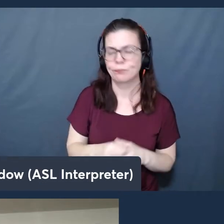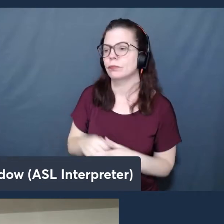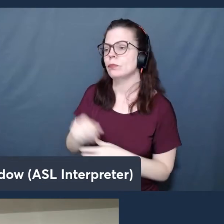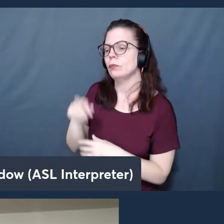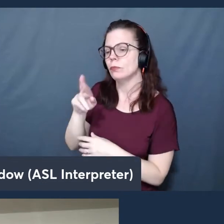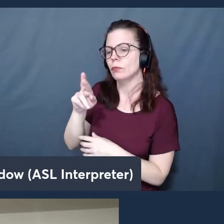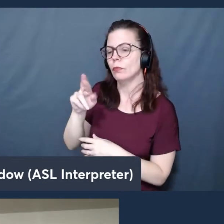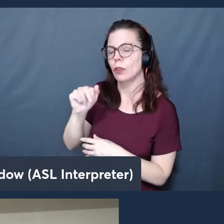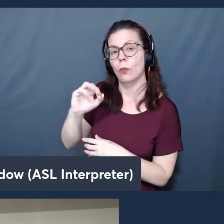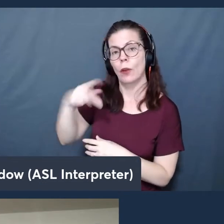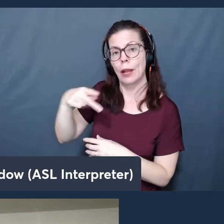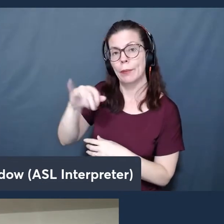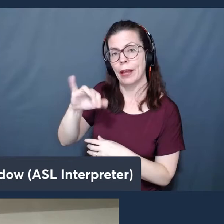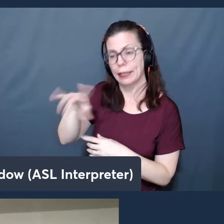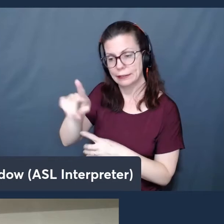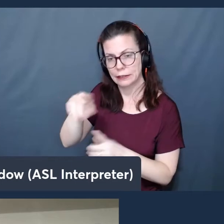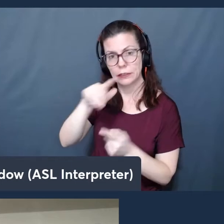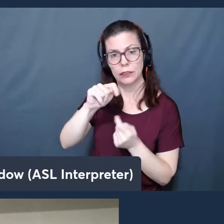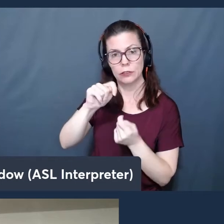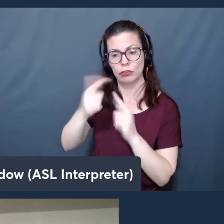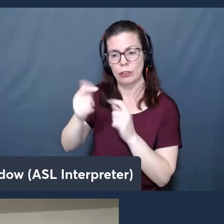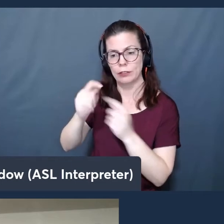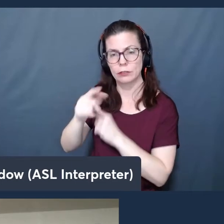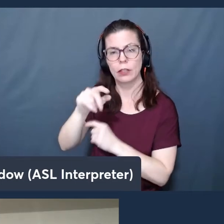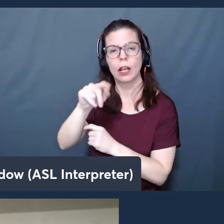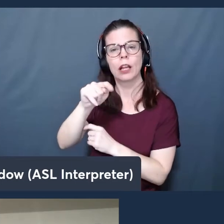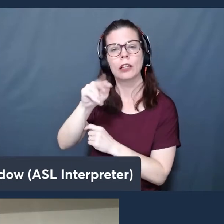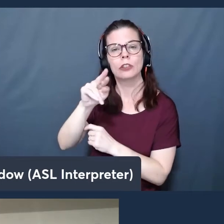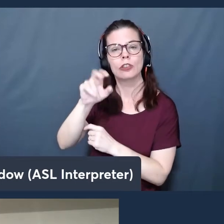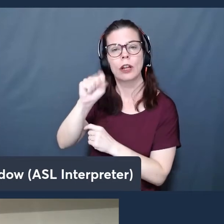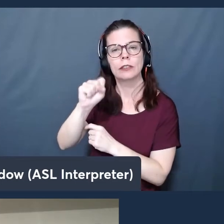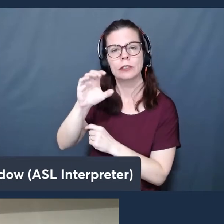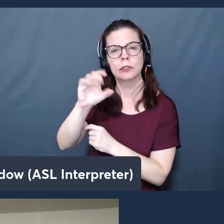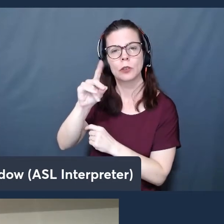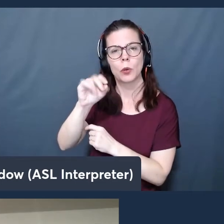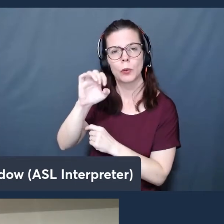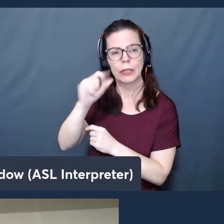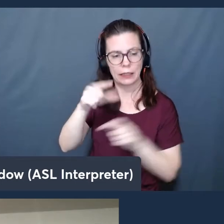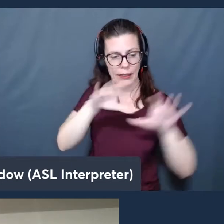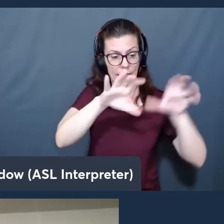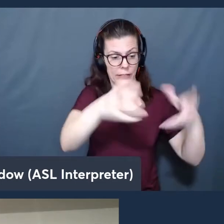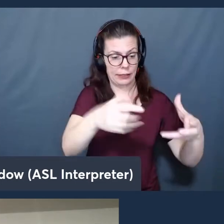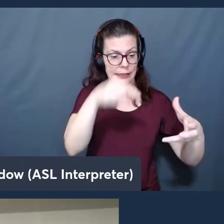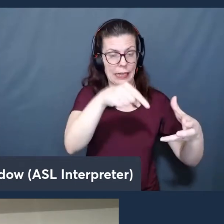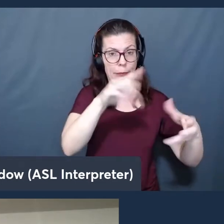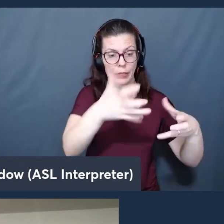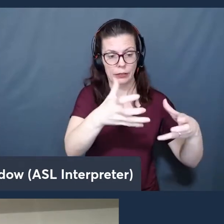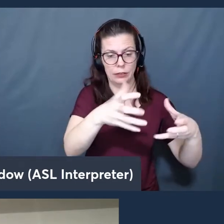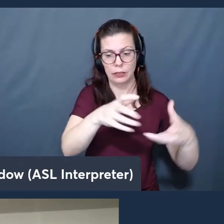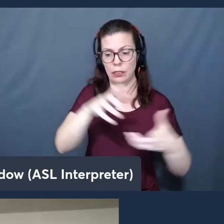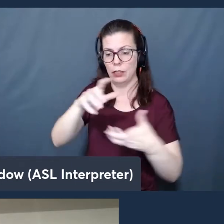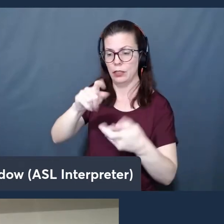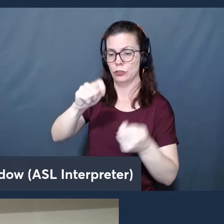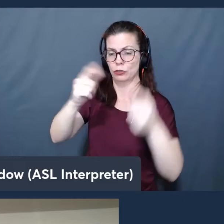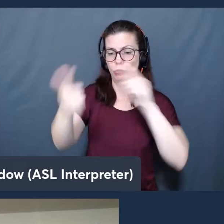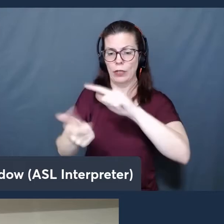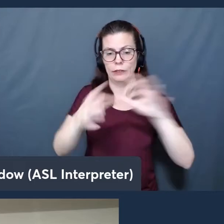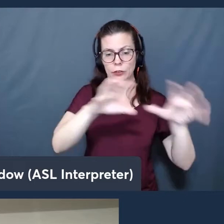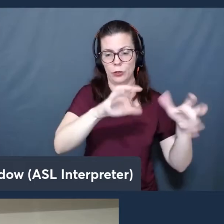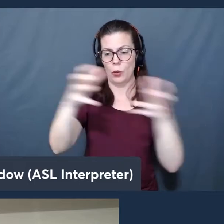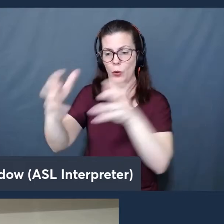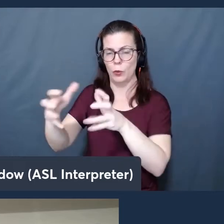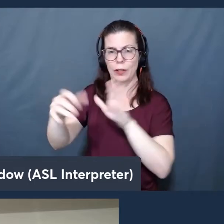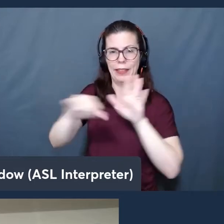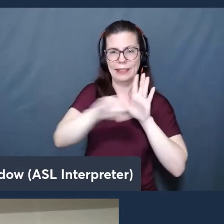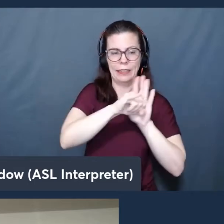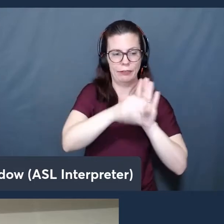ID transcoding services can take that full audience segment and transcode those